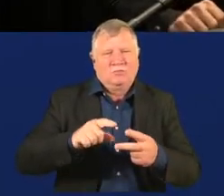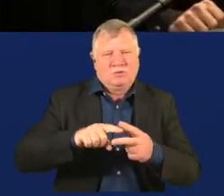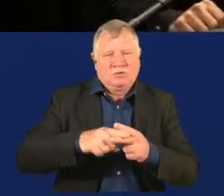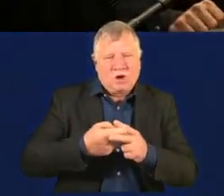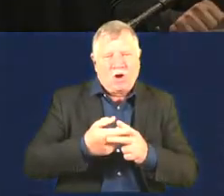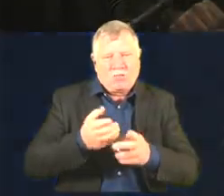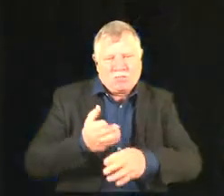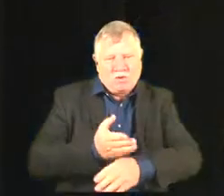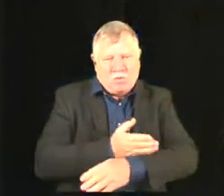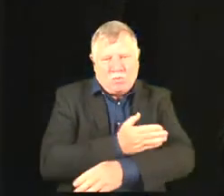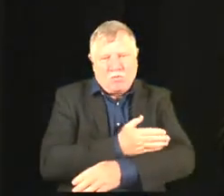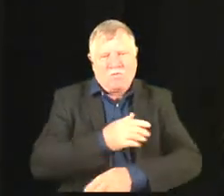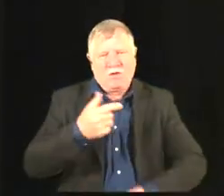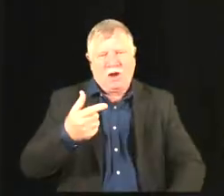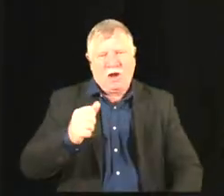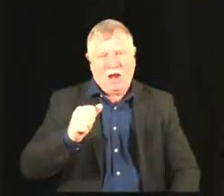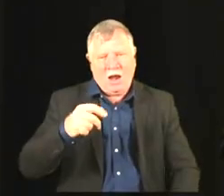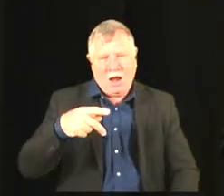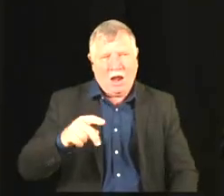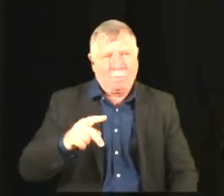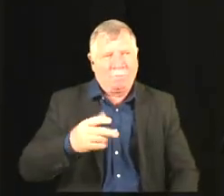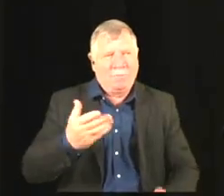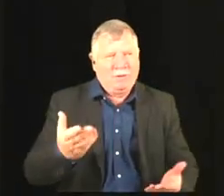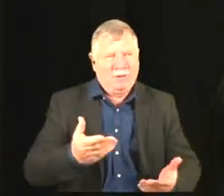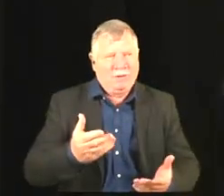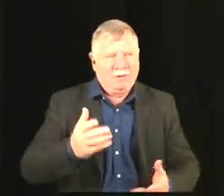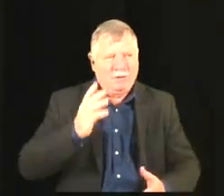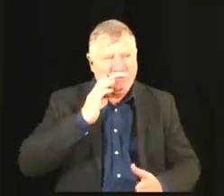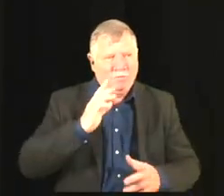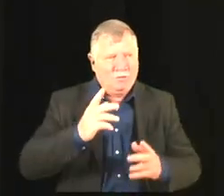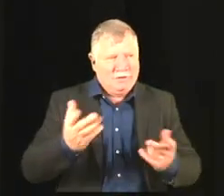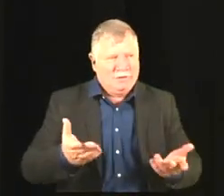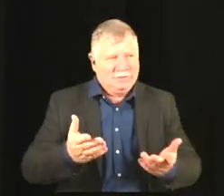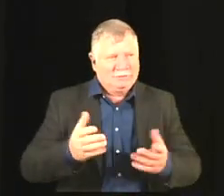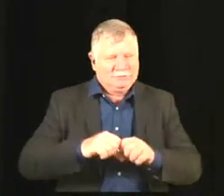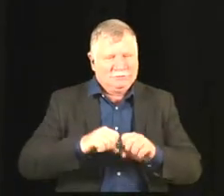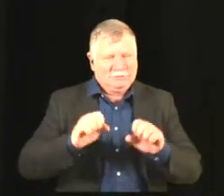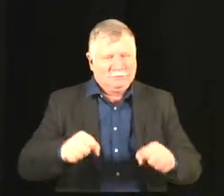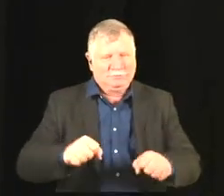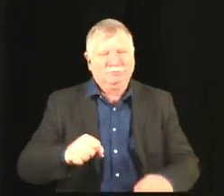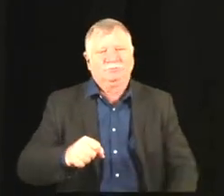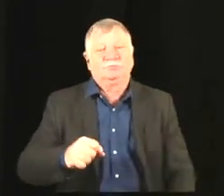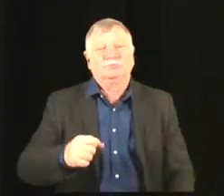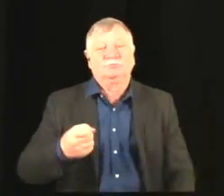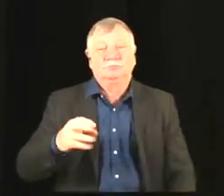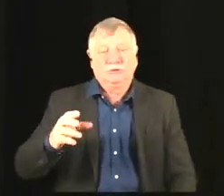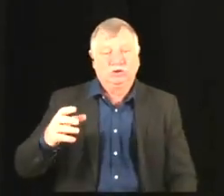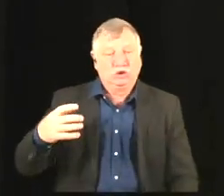so we can have a stronger healthcare system. So, Mr. Chairman,